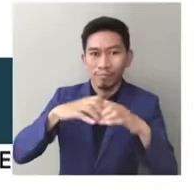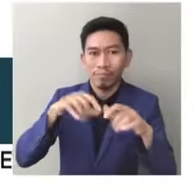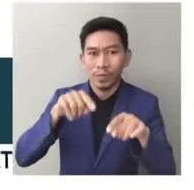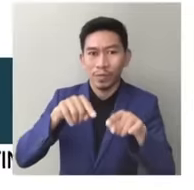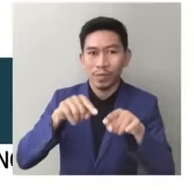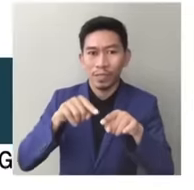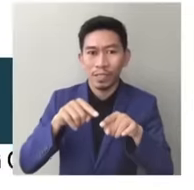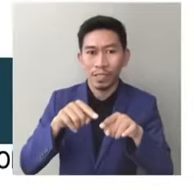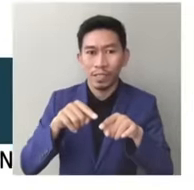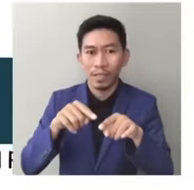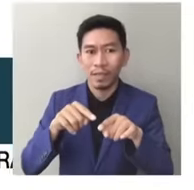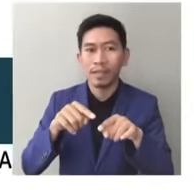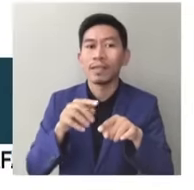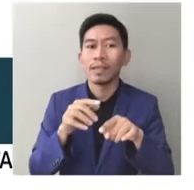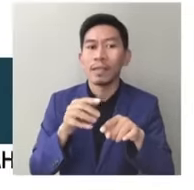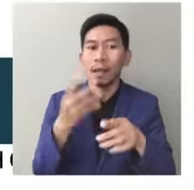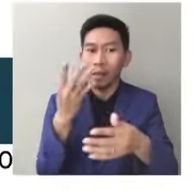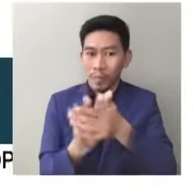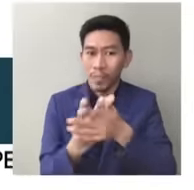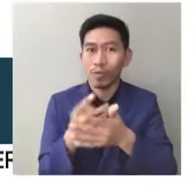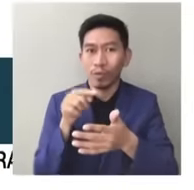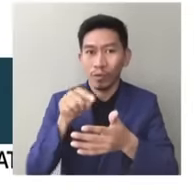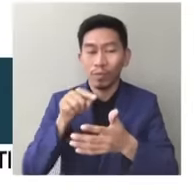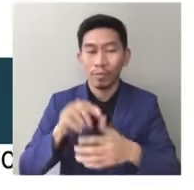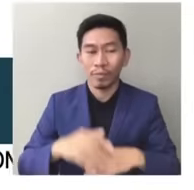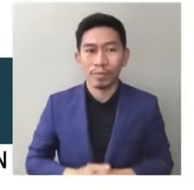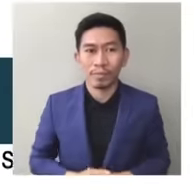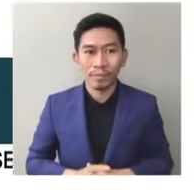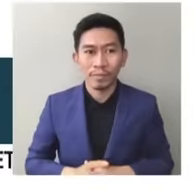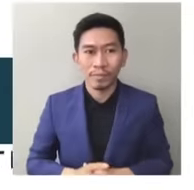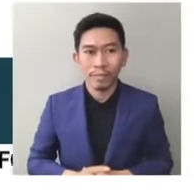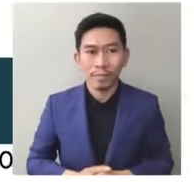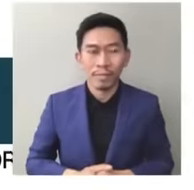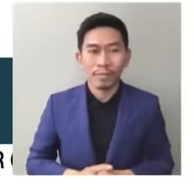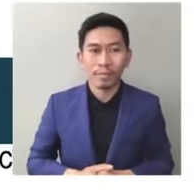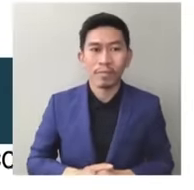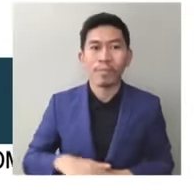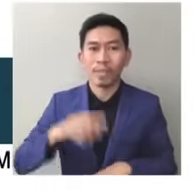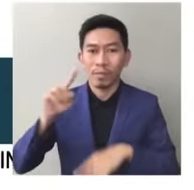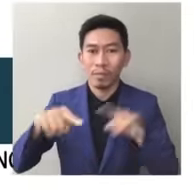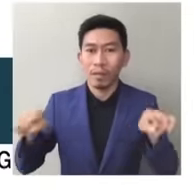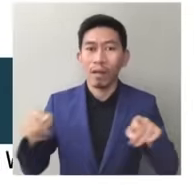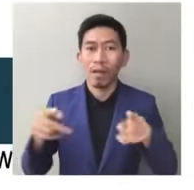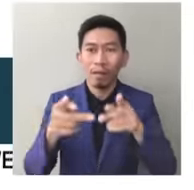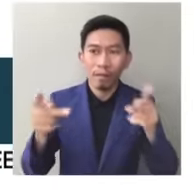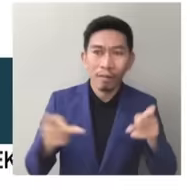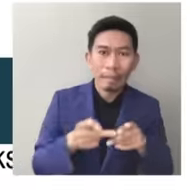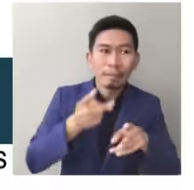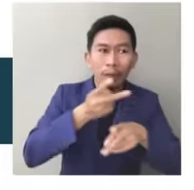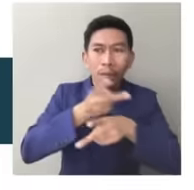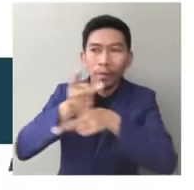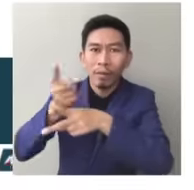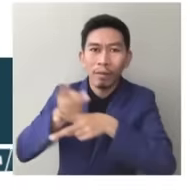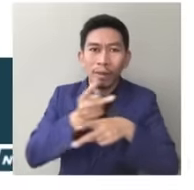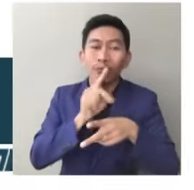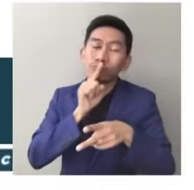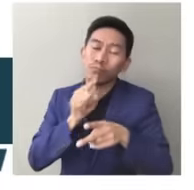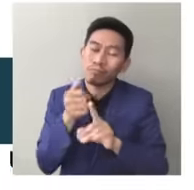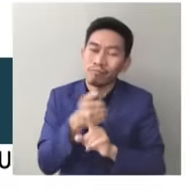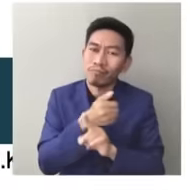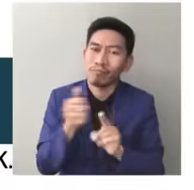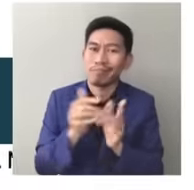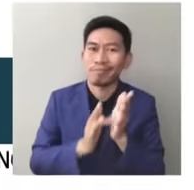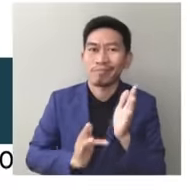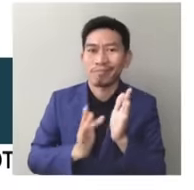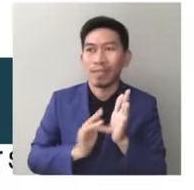Alam natin ang ibang mga protected areas inaabuso. Alam natin hindi sustainable ang pag-develop